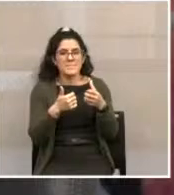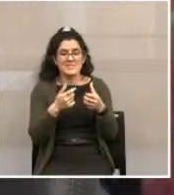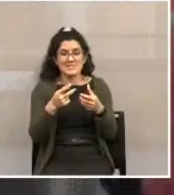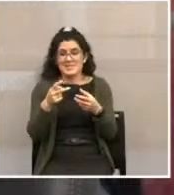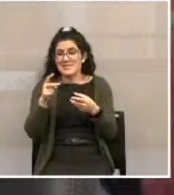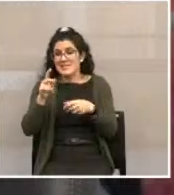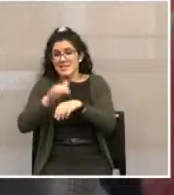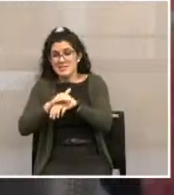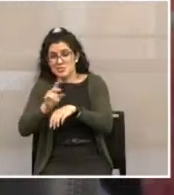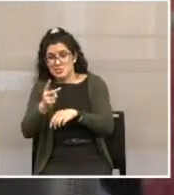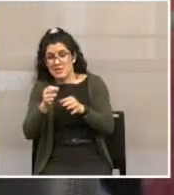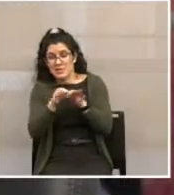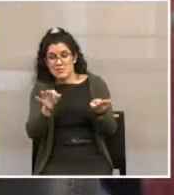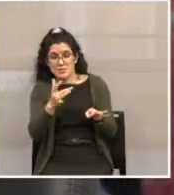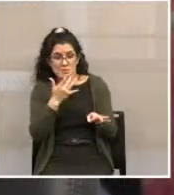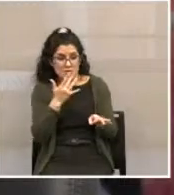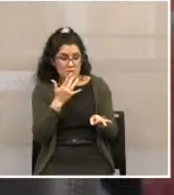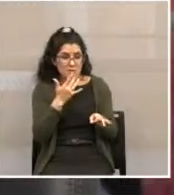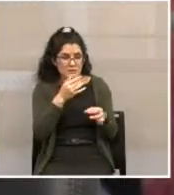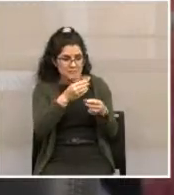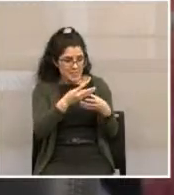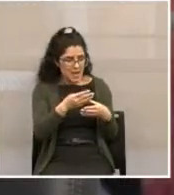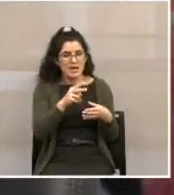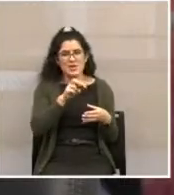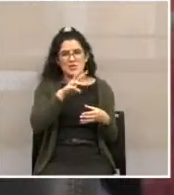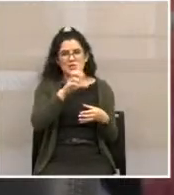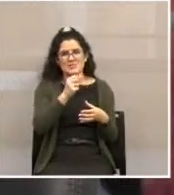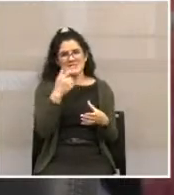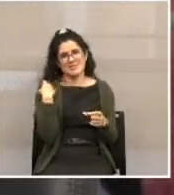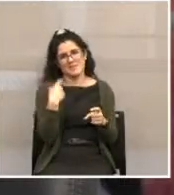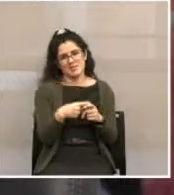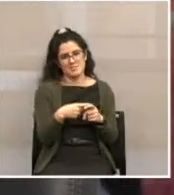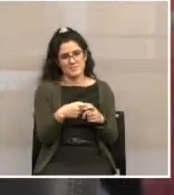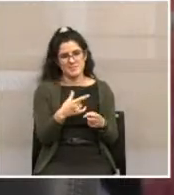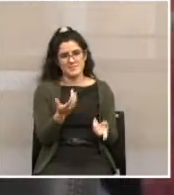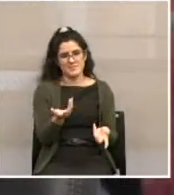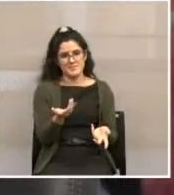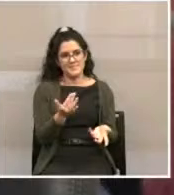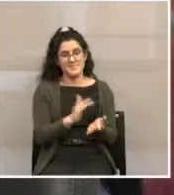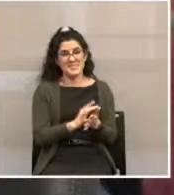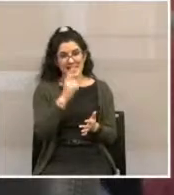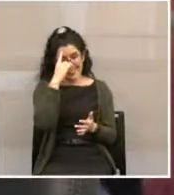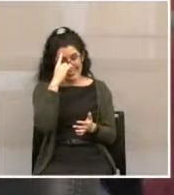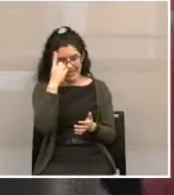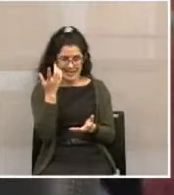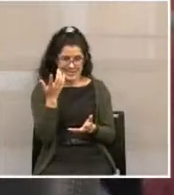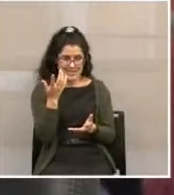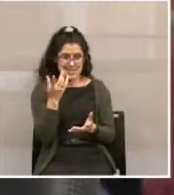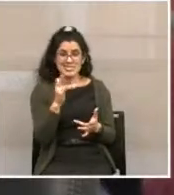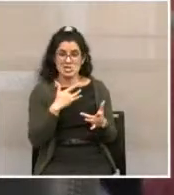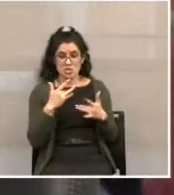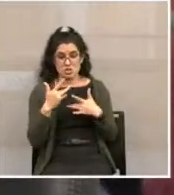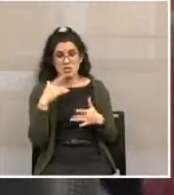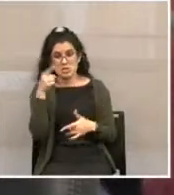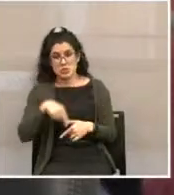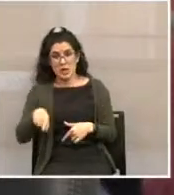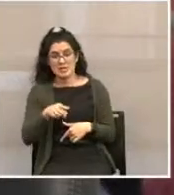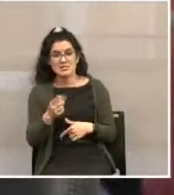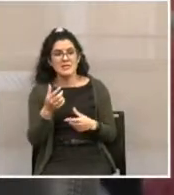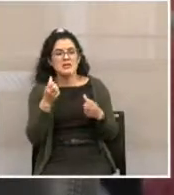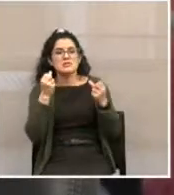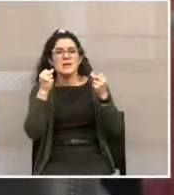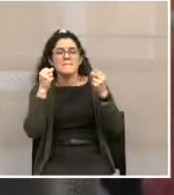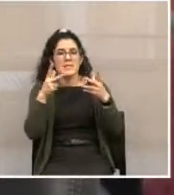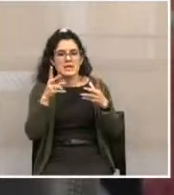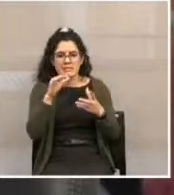second language, and they prefer to receive their news in Spanish. And I think that's why it's particularly concerning to us that there was so